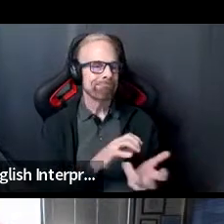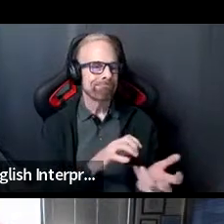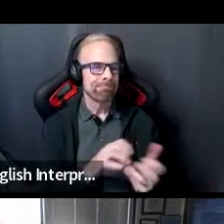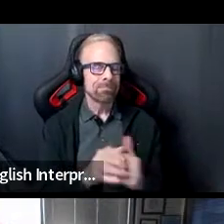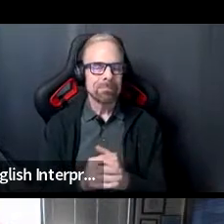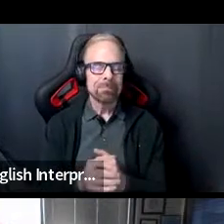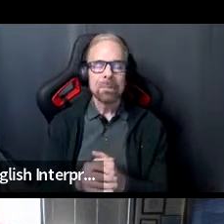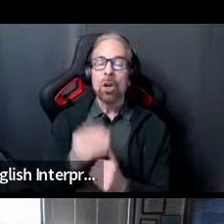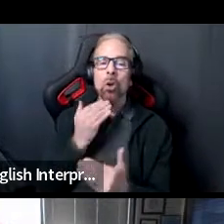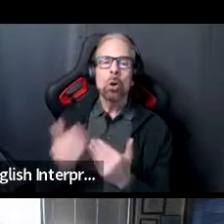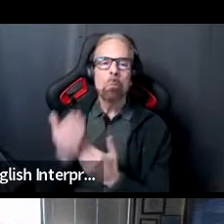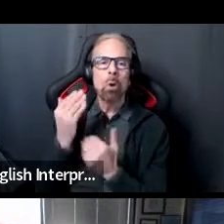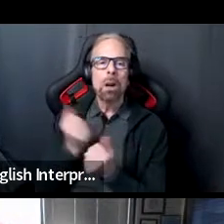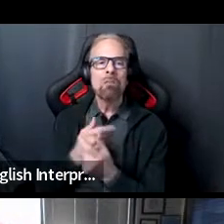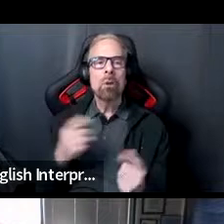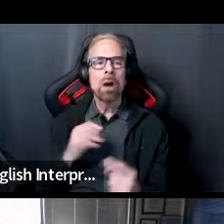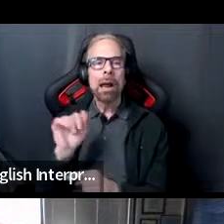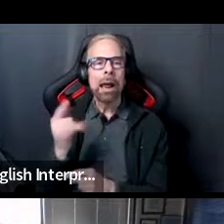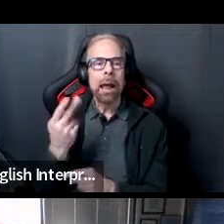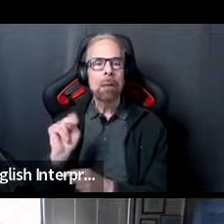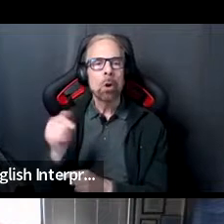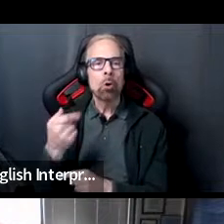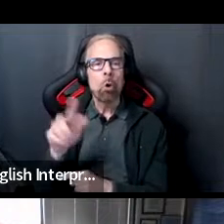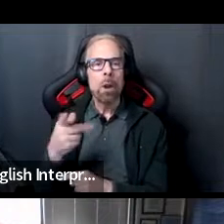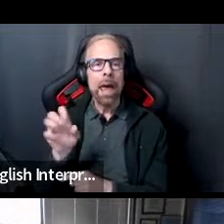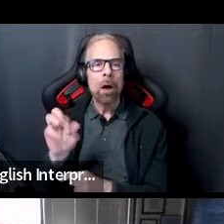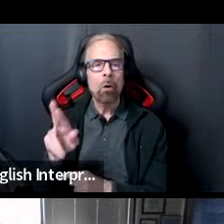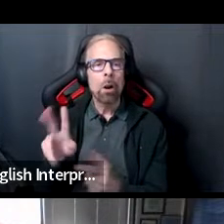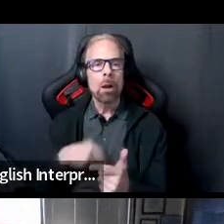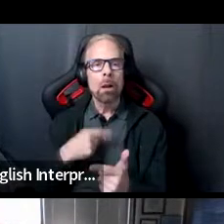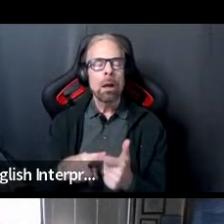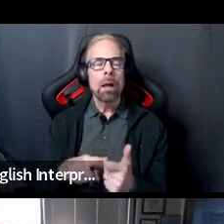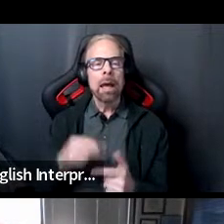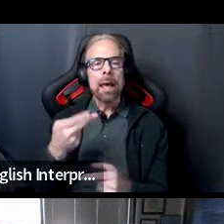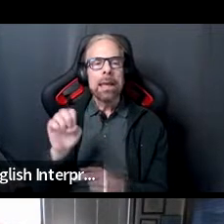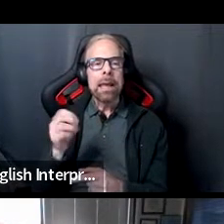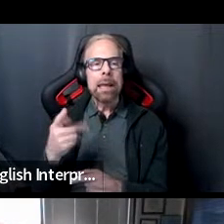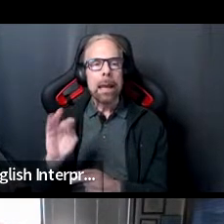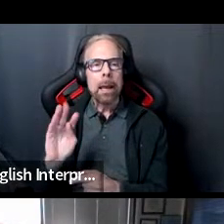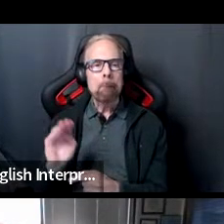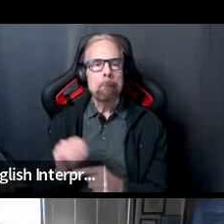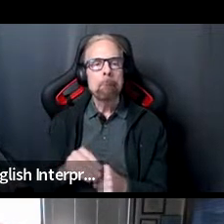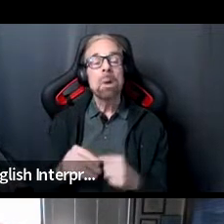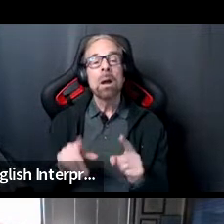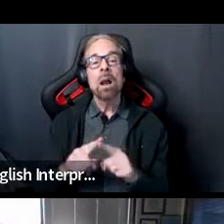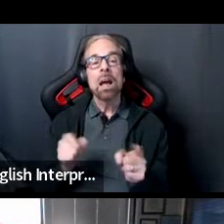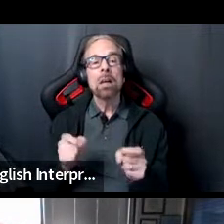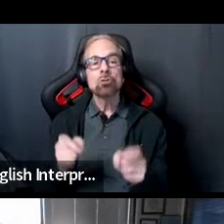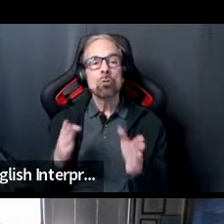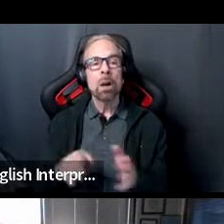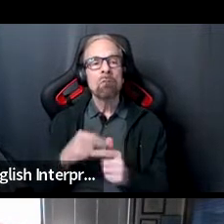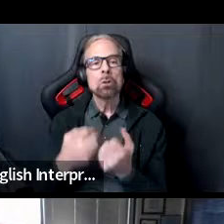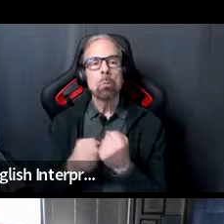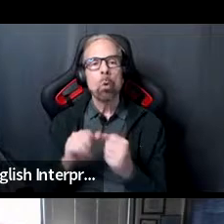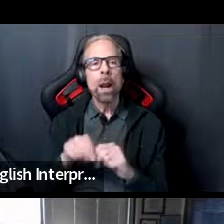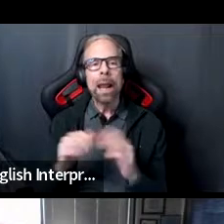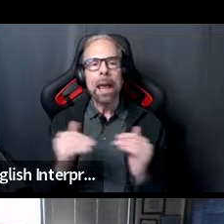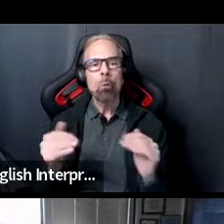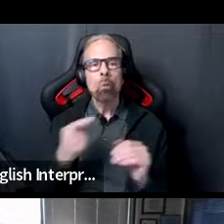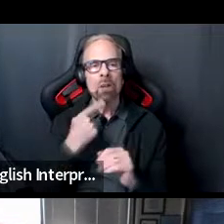Great. Good morning, everyone. Aiden Gronauer, they, them, or he, him pronouns, Assistant Director of Civil Rights and Equity for the program.